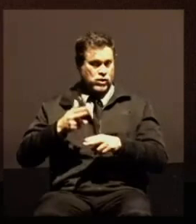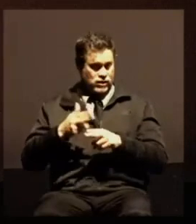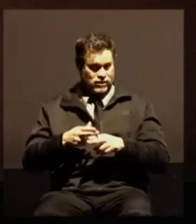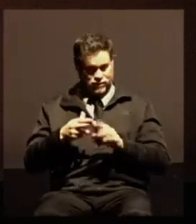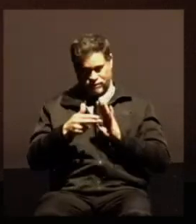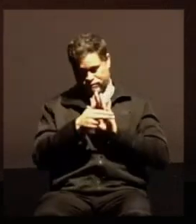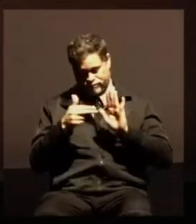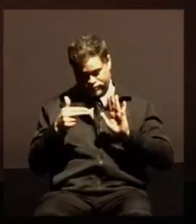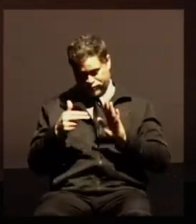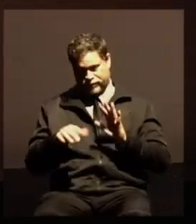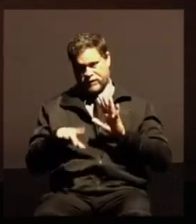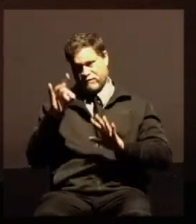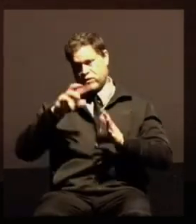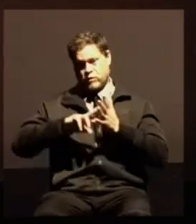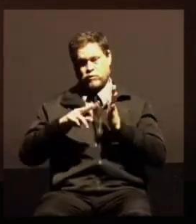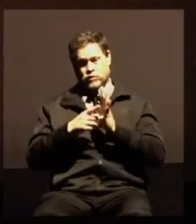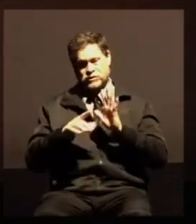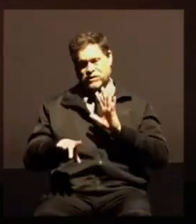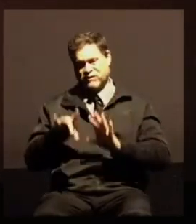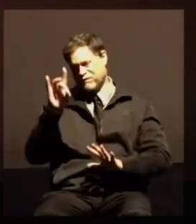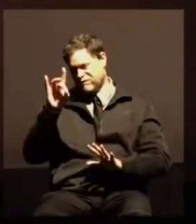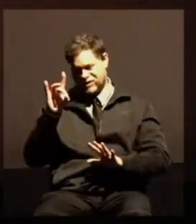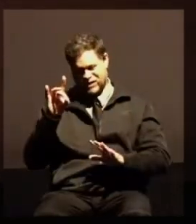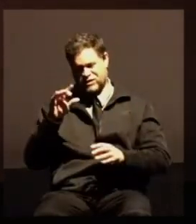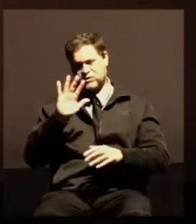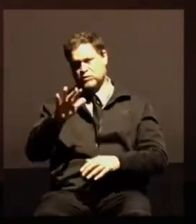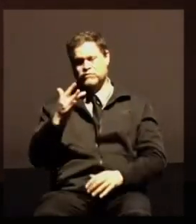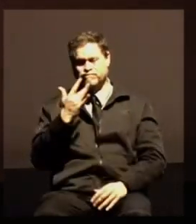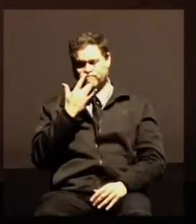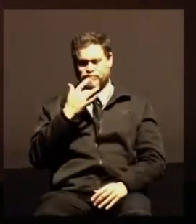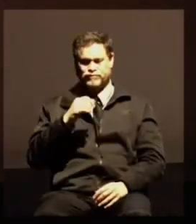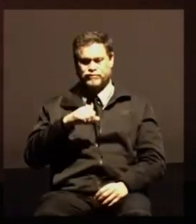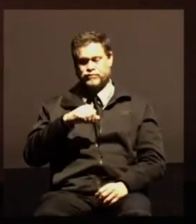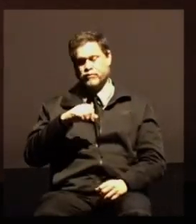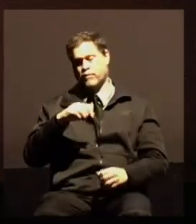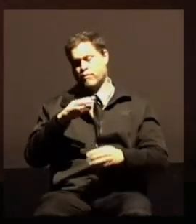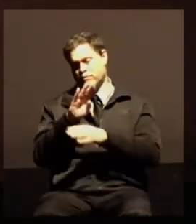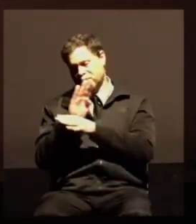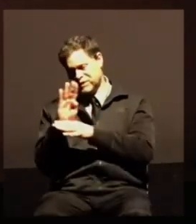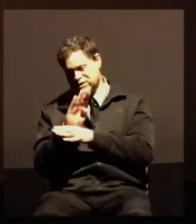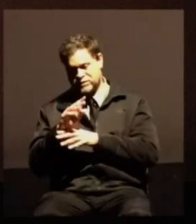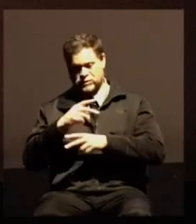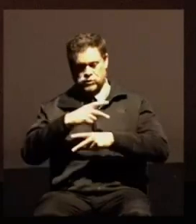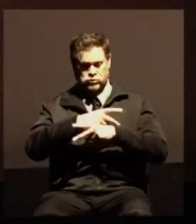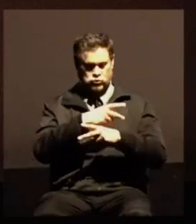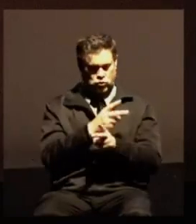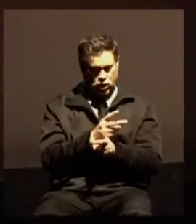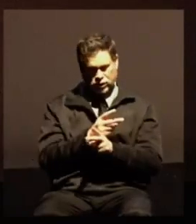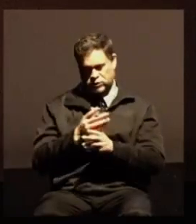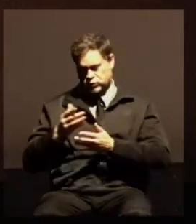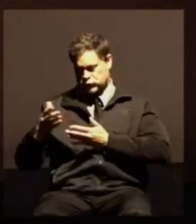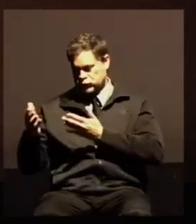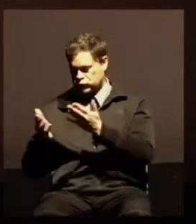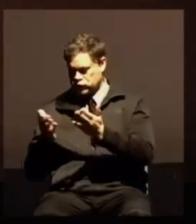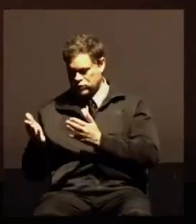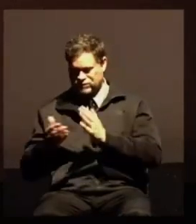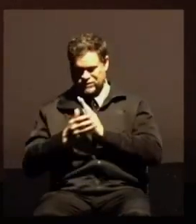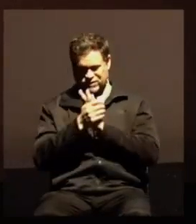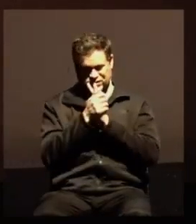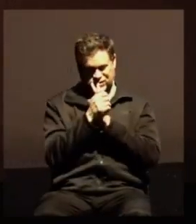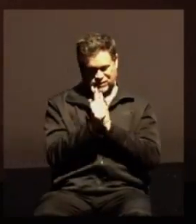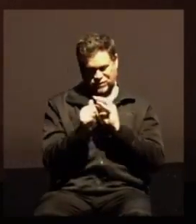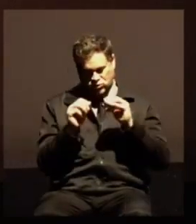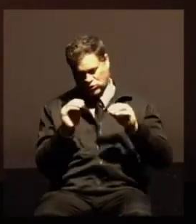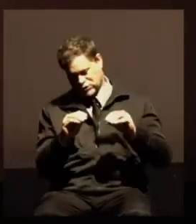Okay. Finding your purpose is like finding the niche to your business, finding your product, finding your service, okay? It could be a skill that you're